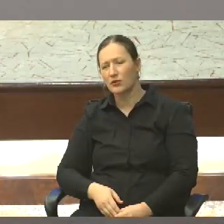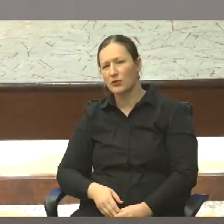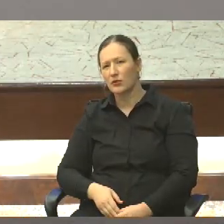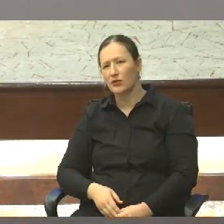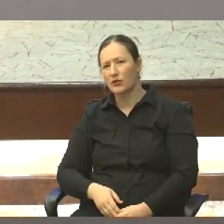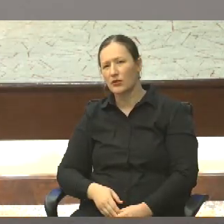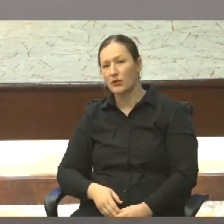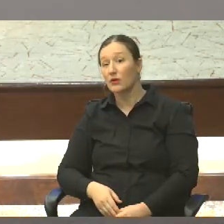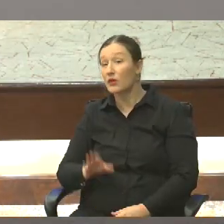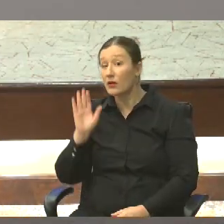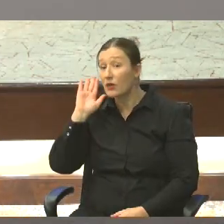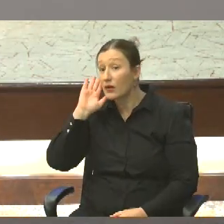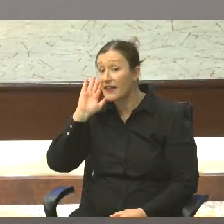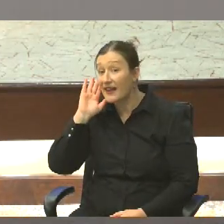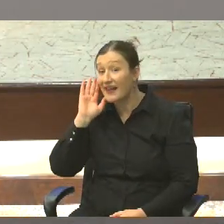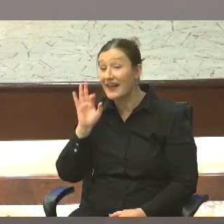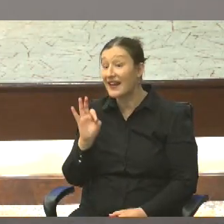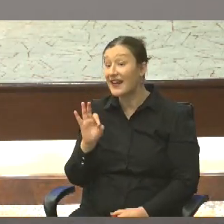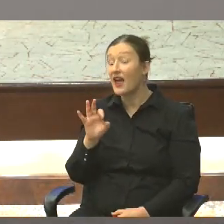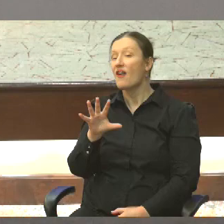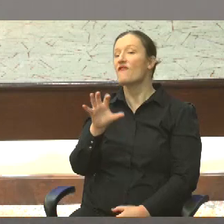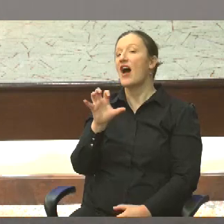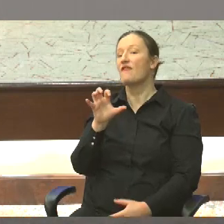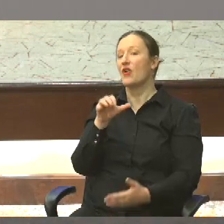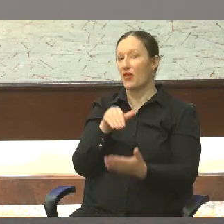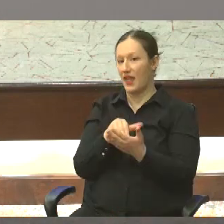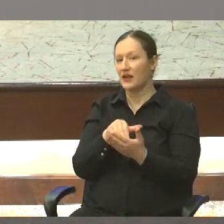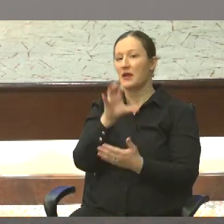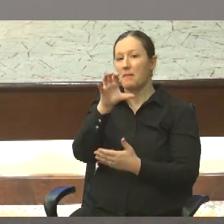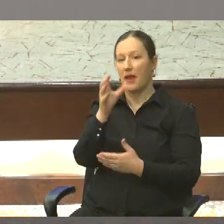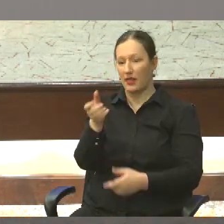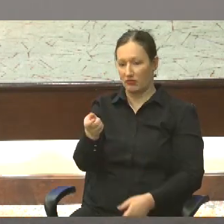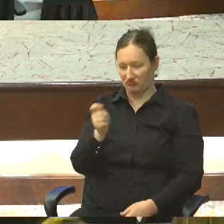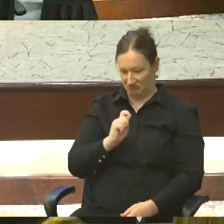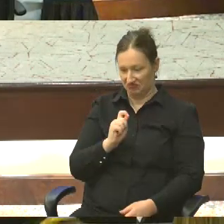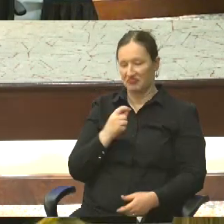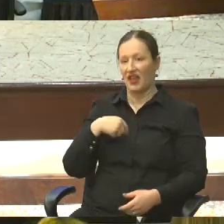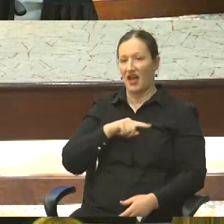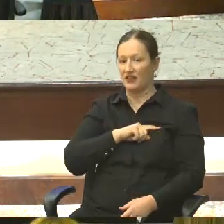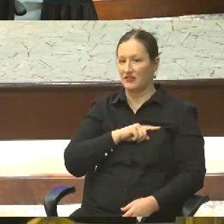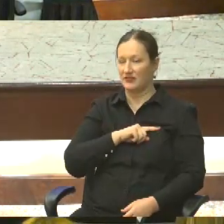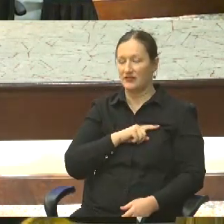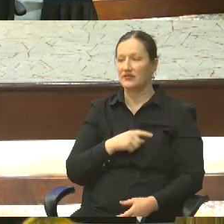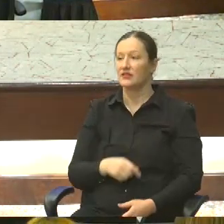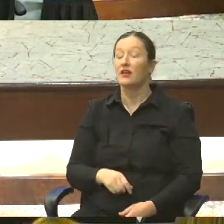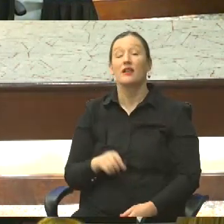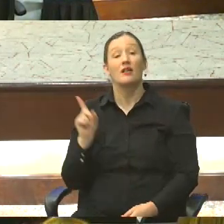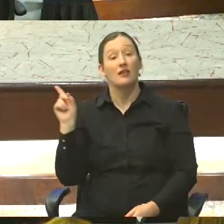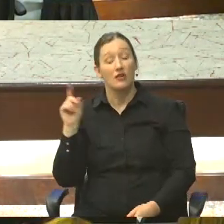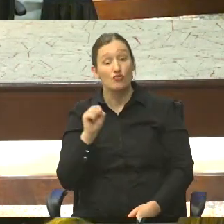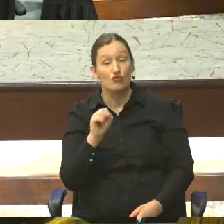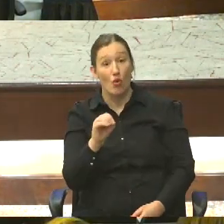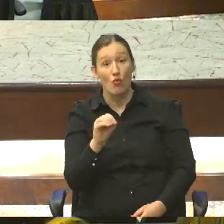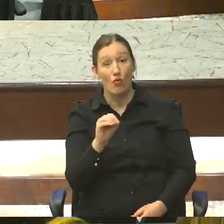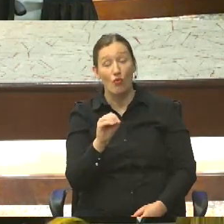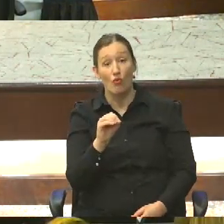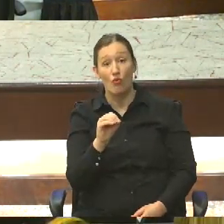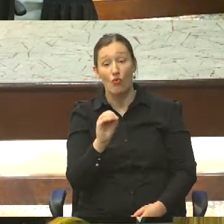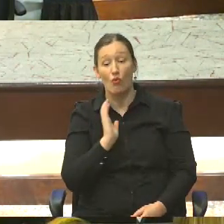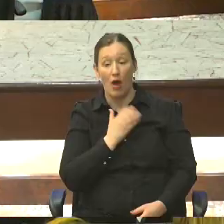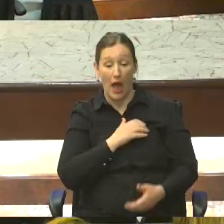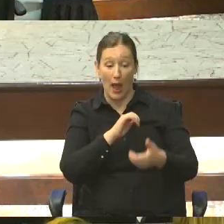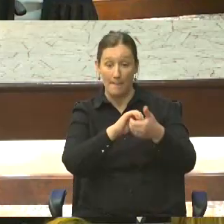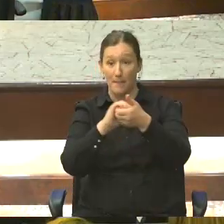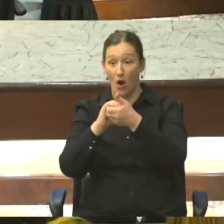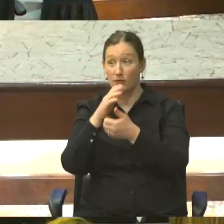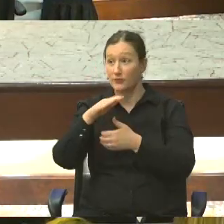It's 500,000. That's what I thought. I thought it was half. It's a great contribution. So our partners